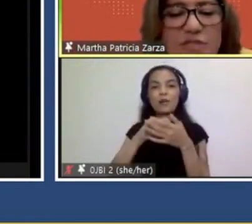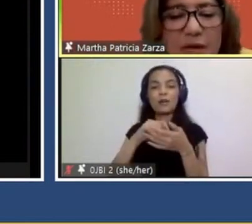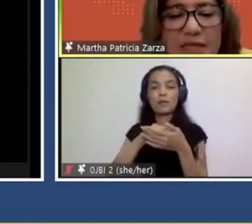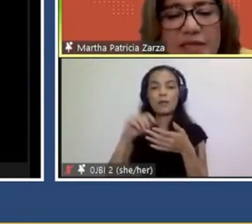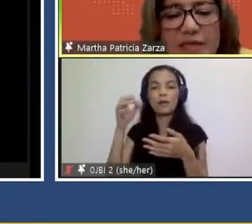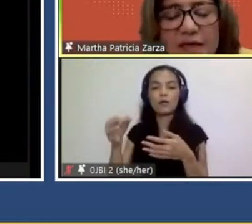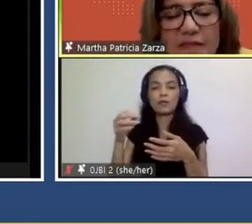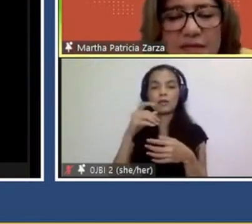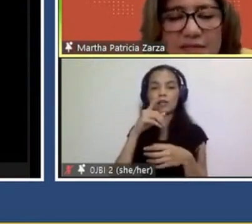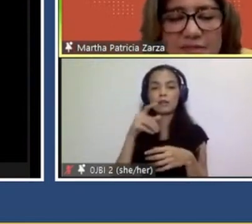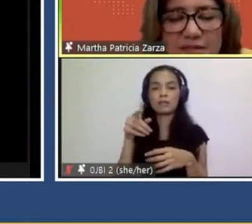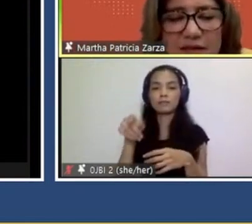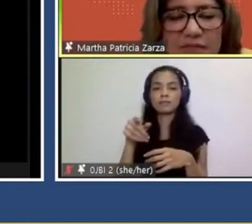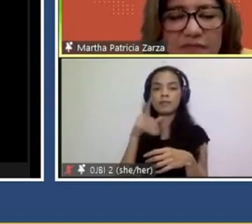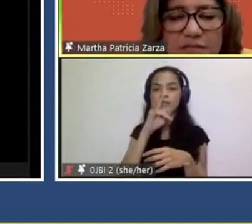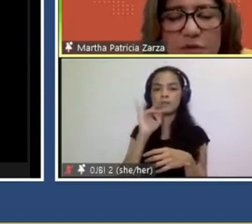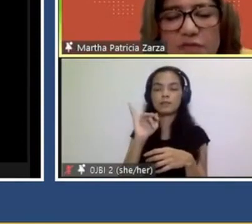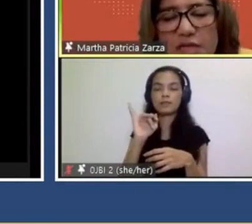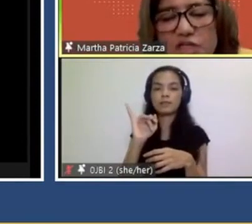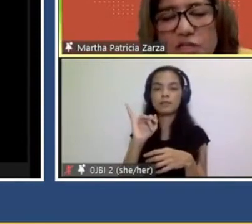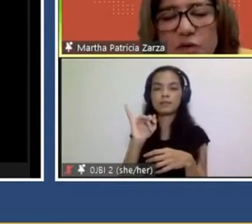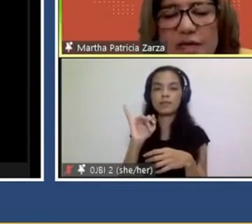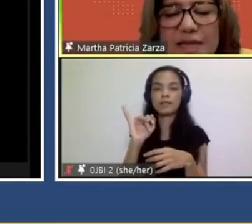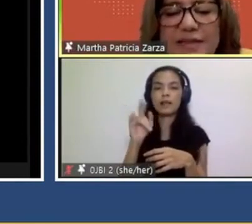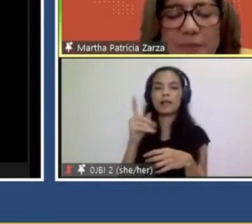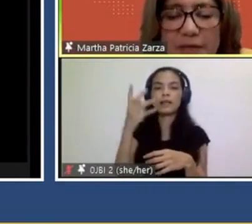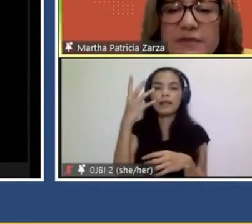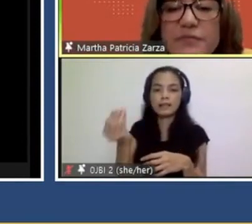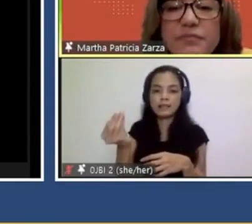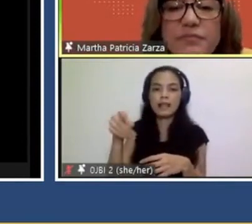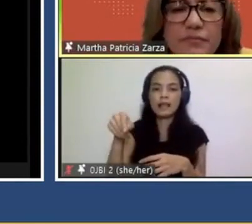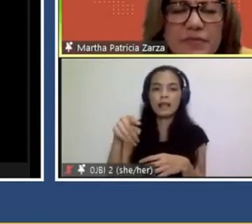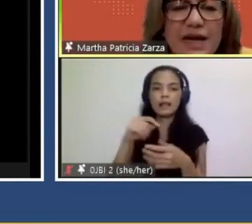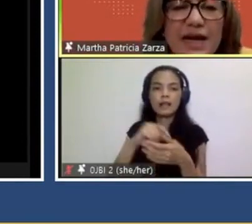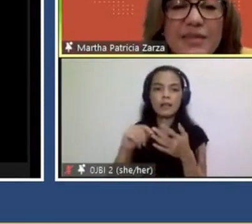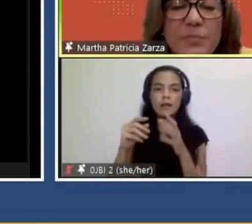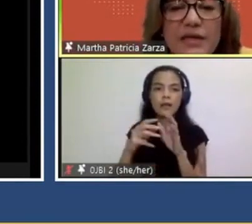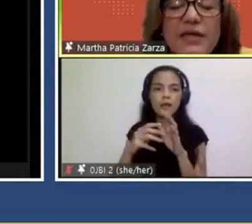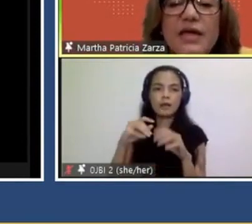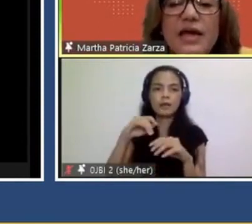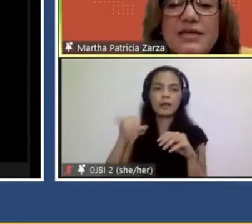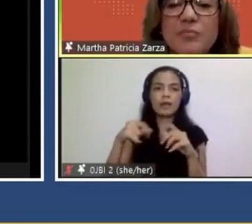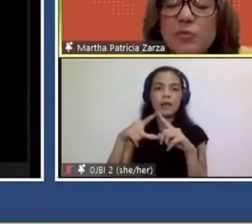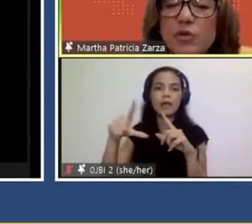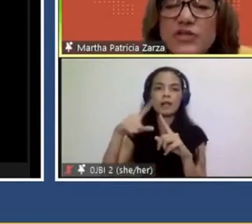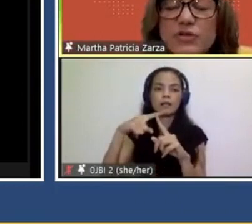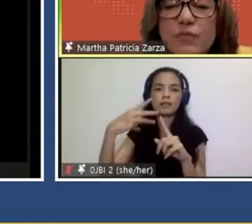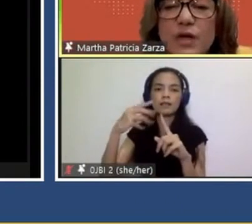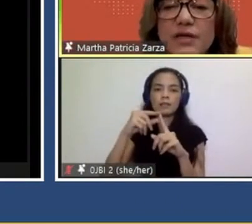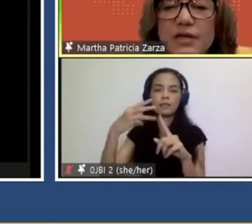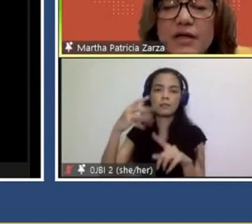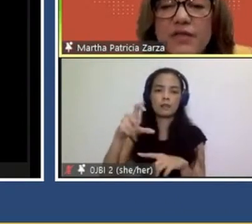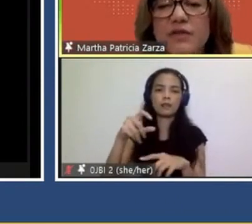this municipality, there is a very small village called Jaltepec. Jaltepec has a